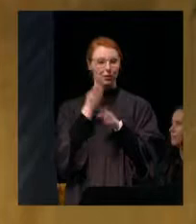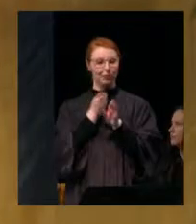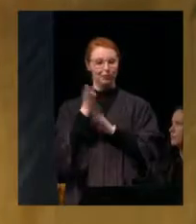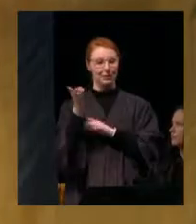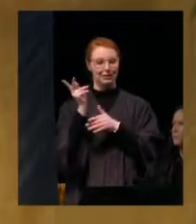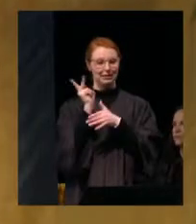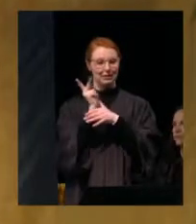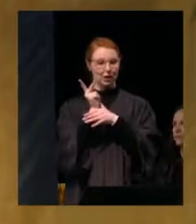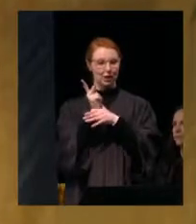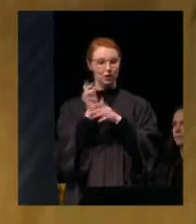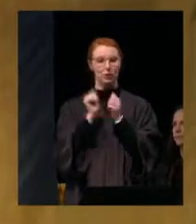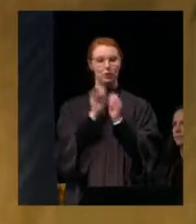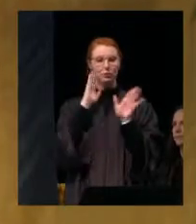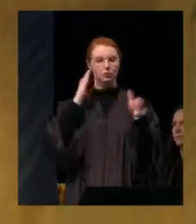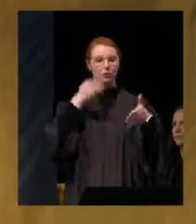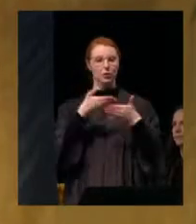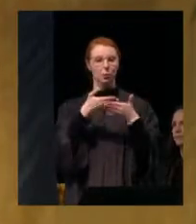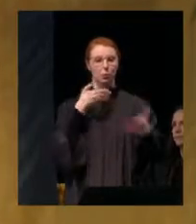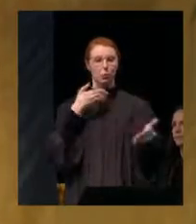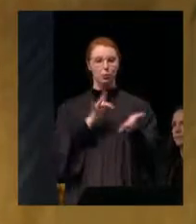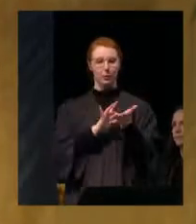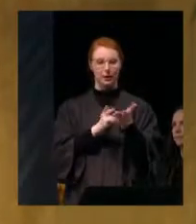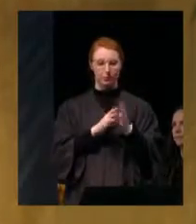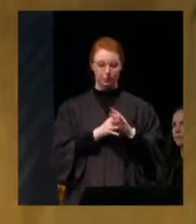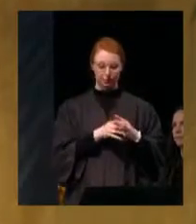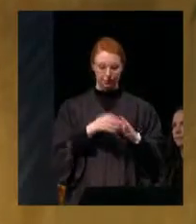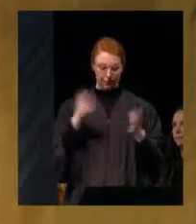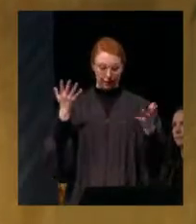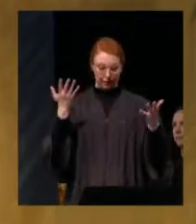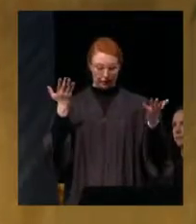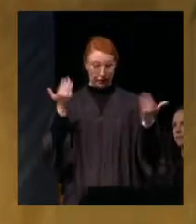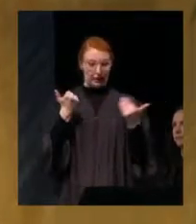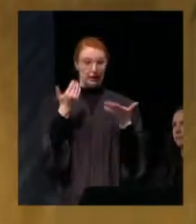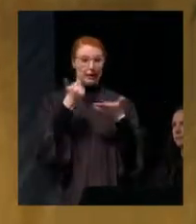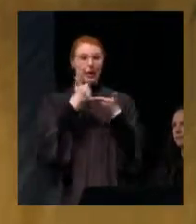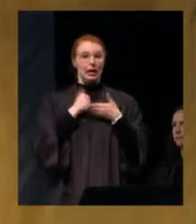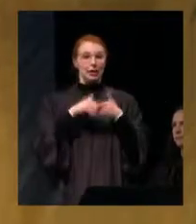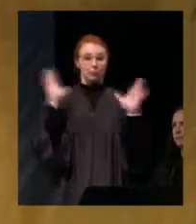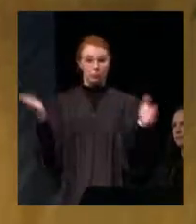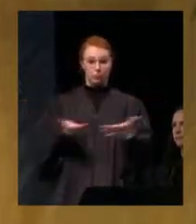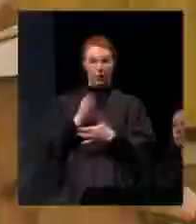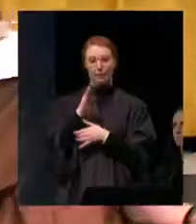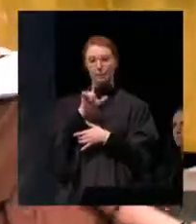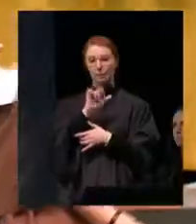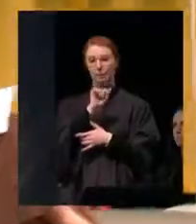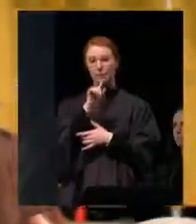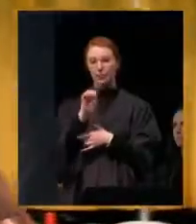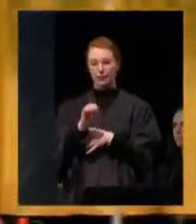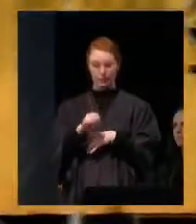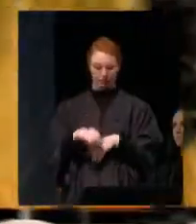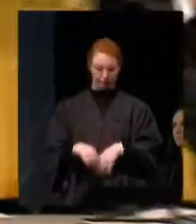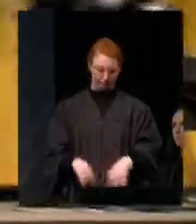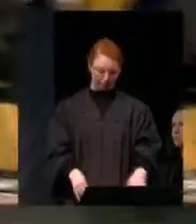psychology with a focus in pre-medicine. Please join me in welcoming Mr. Blaze Remen.